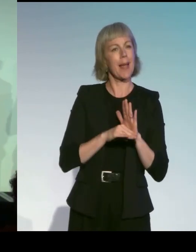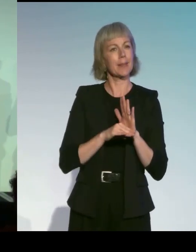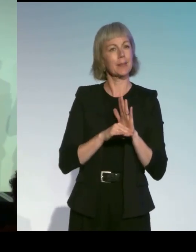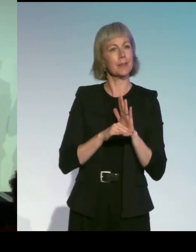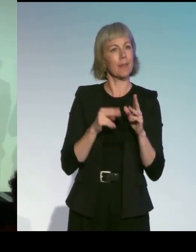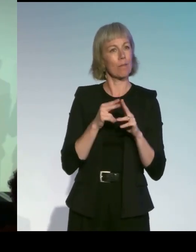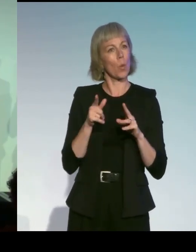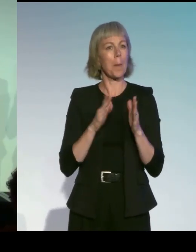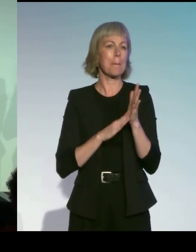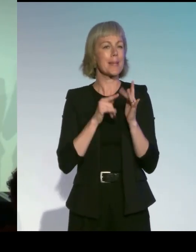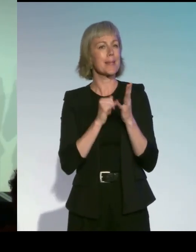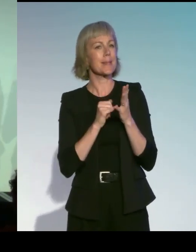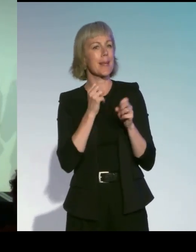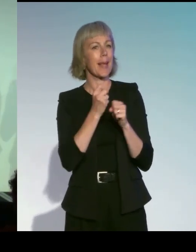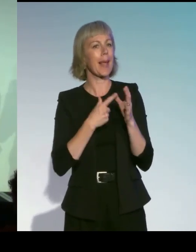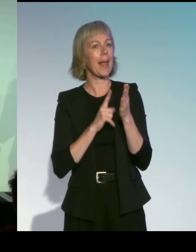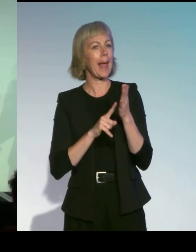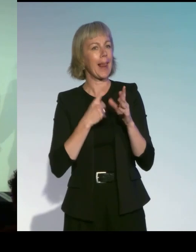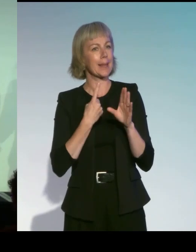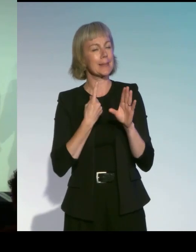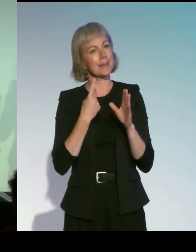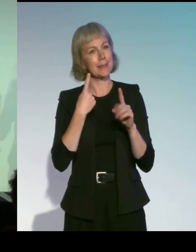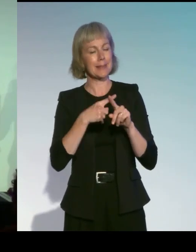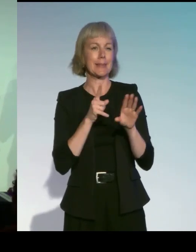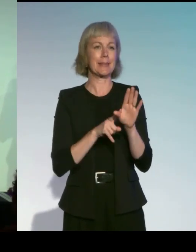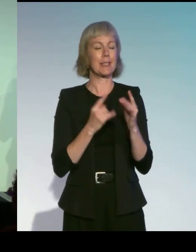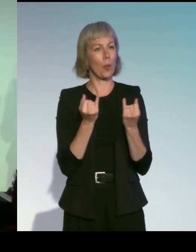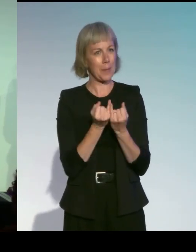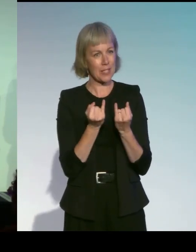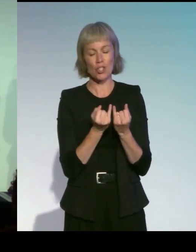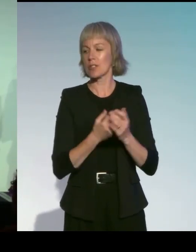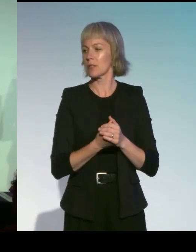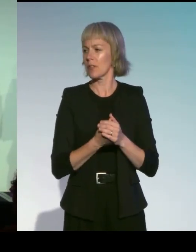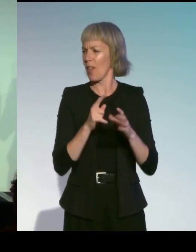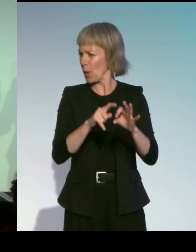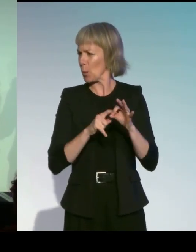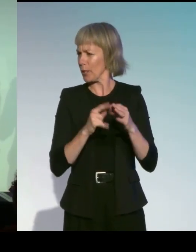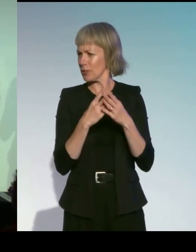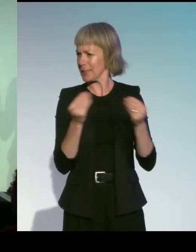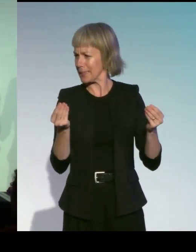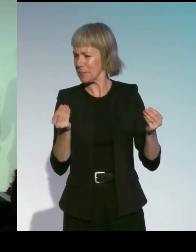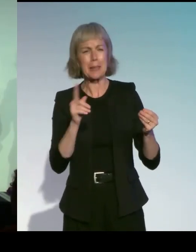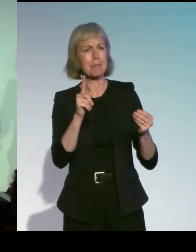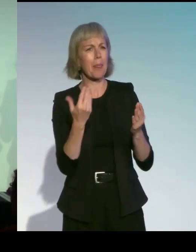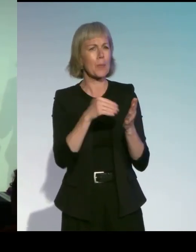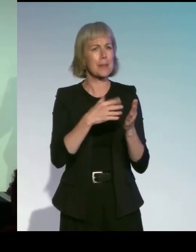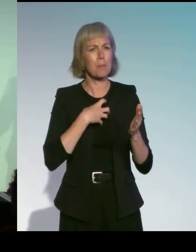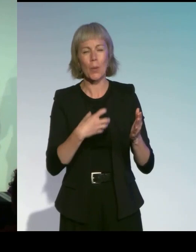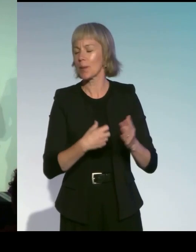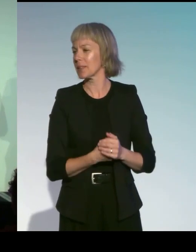Miss Galaxy pageants. The question's disappeared, but it was also asking... I looked at it.